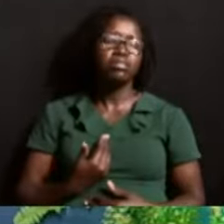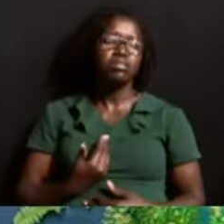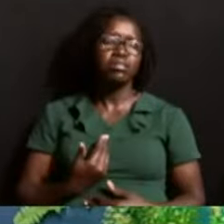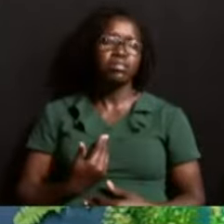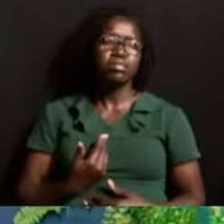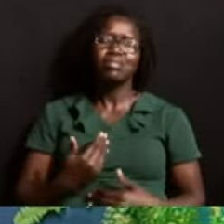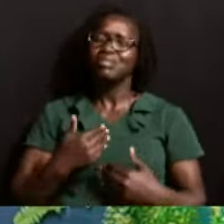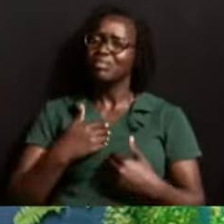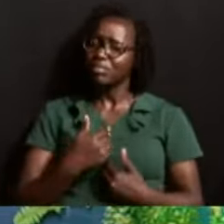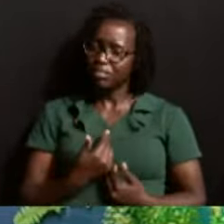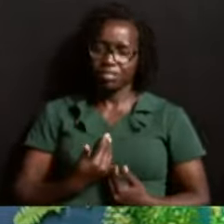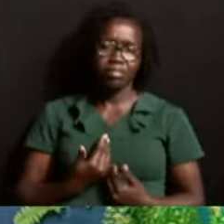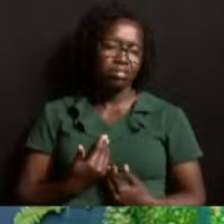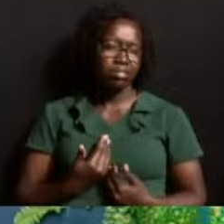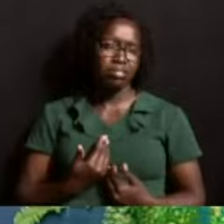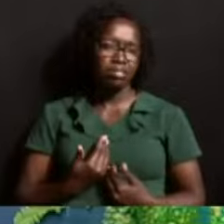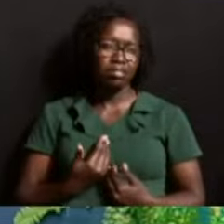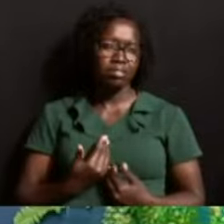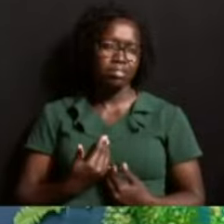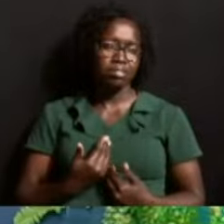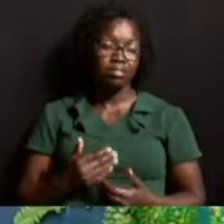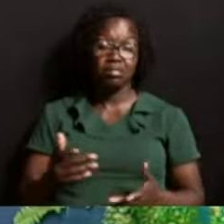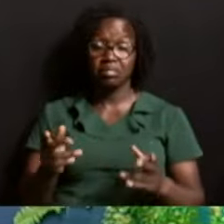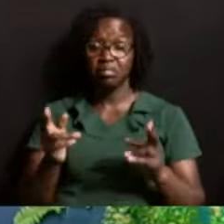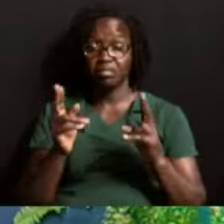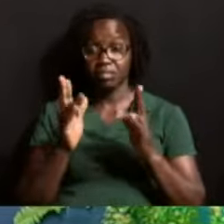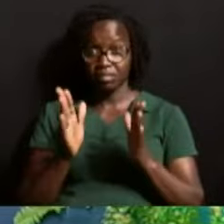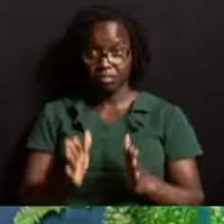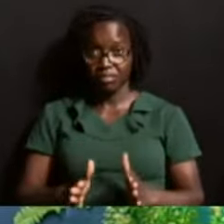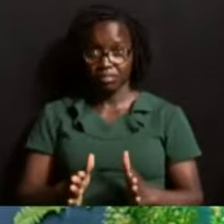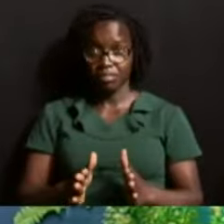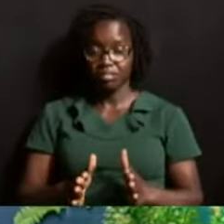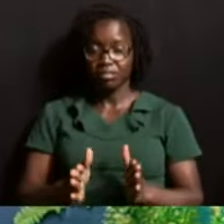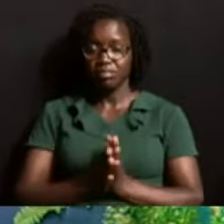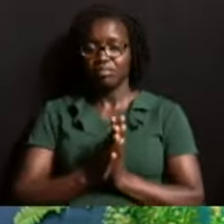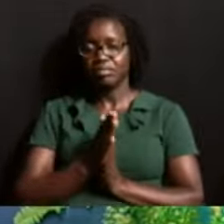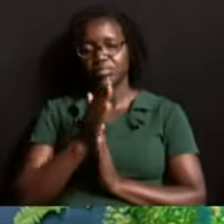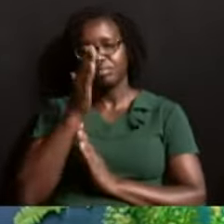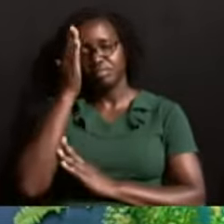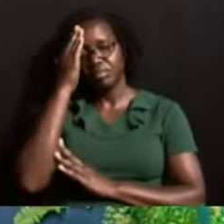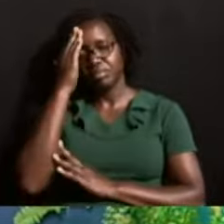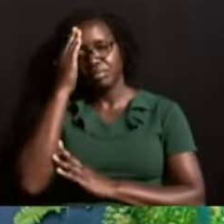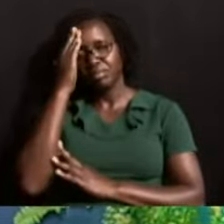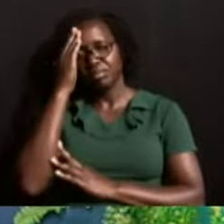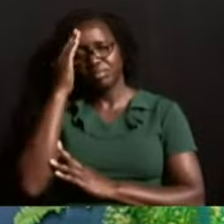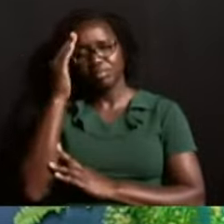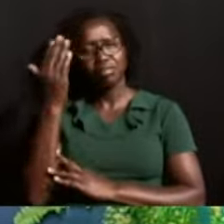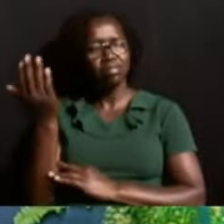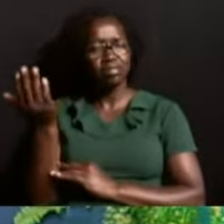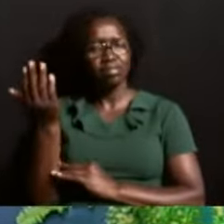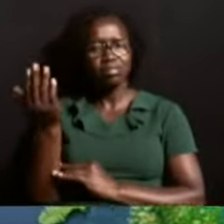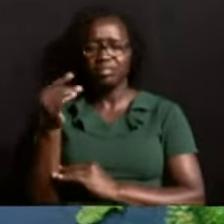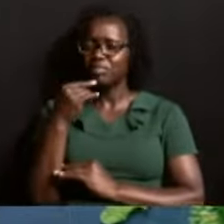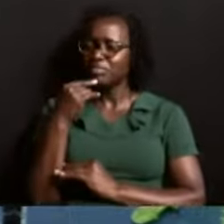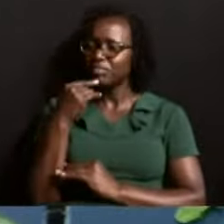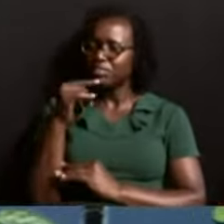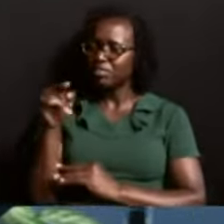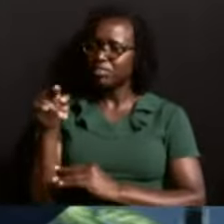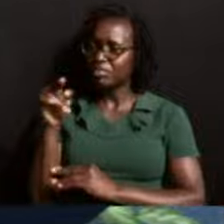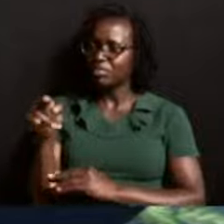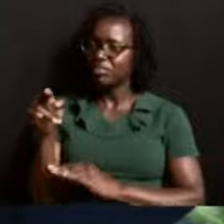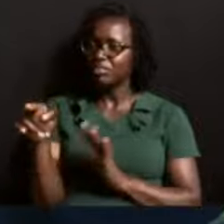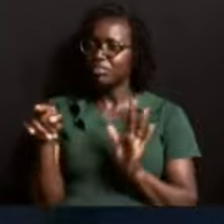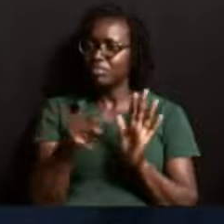was tired as a human being. And you know, far from this being a